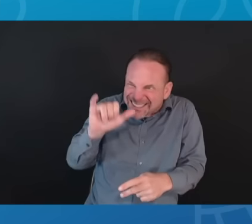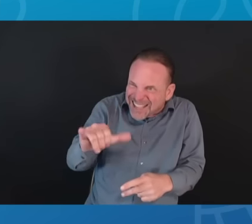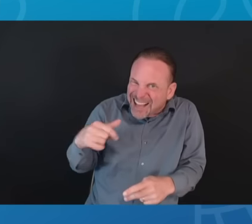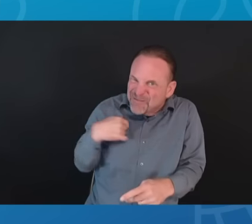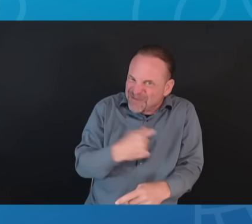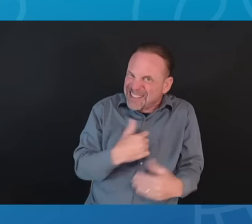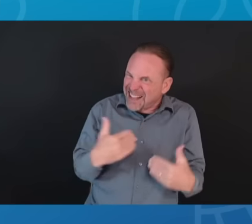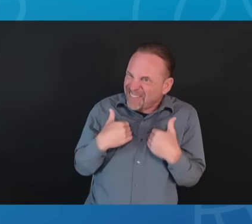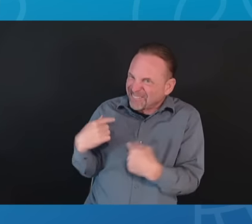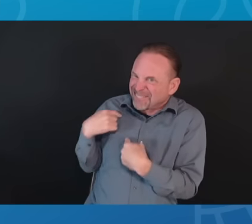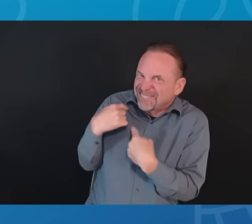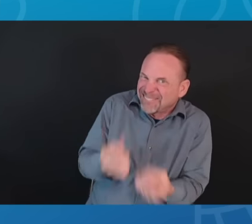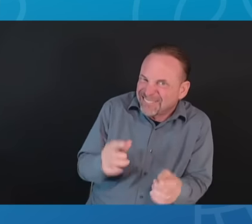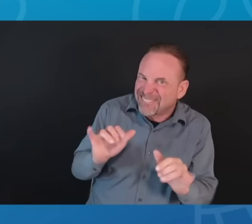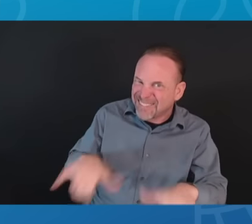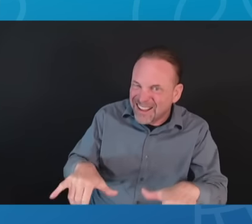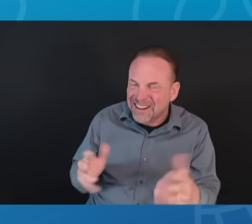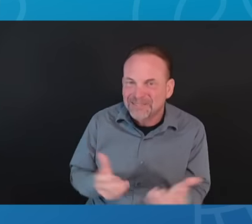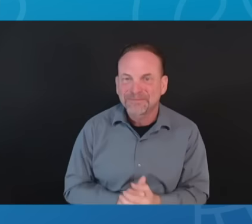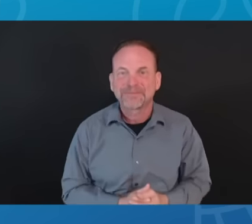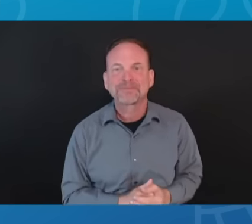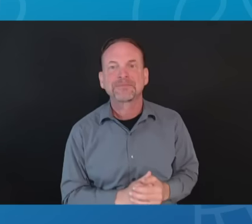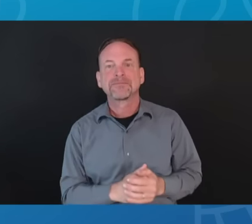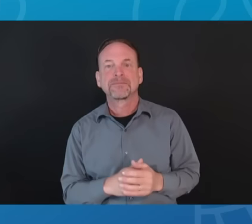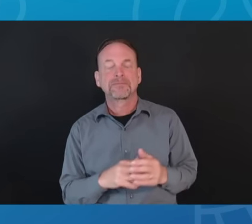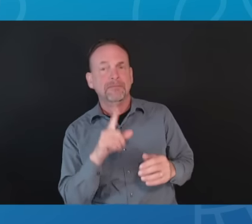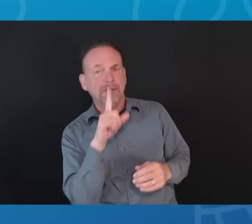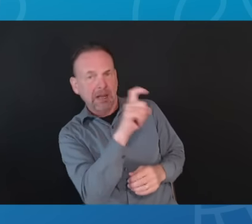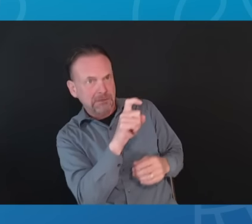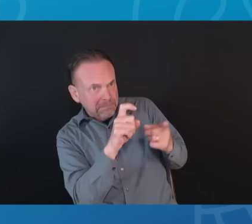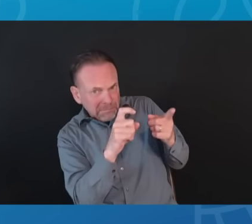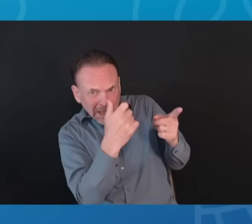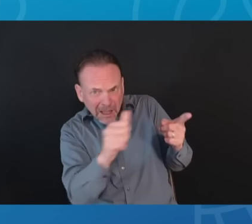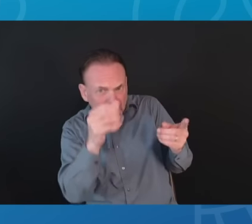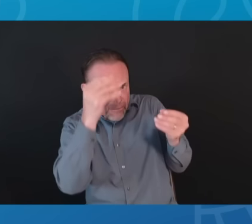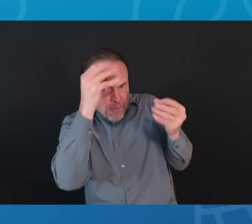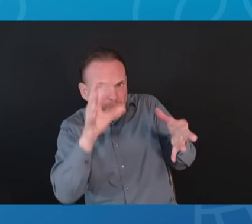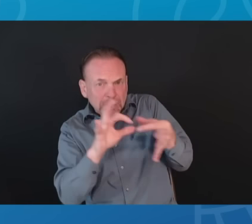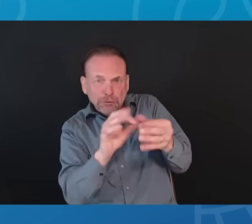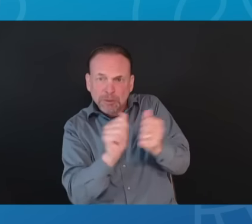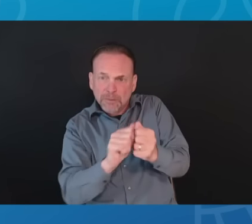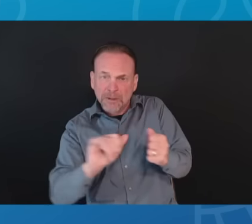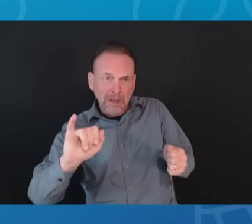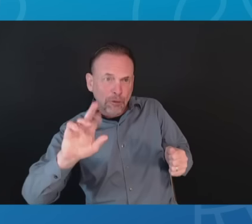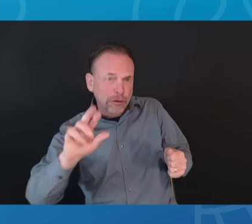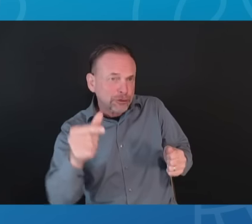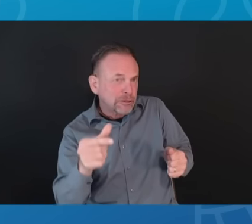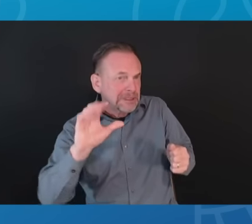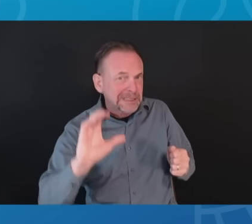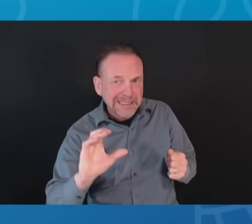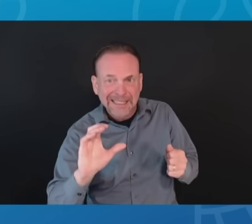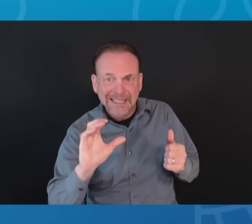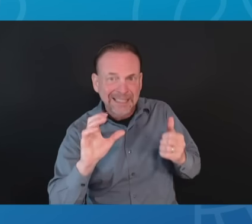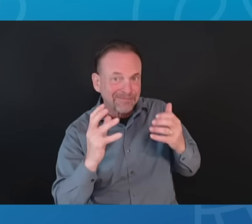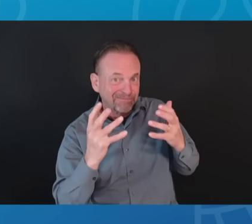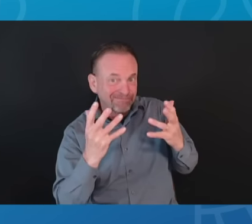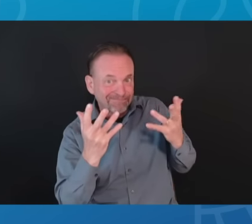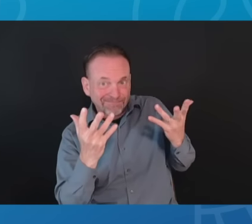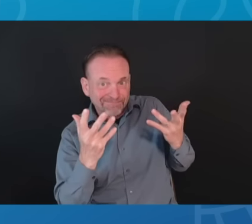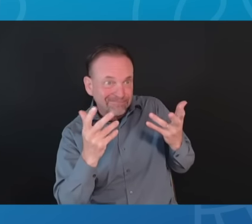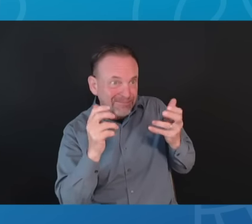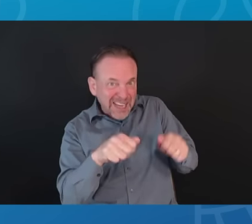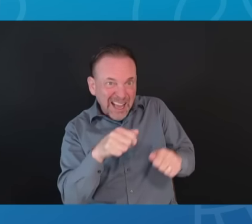information regarding the IRGC Quds Force commander, Kaani? I don't. I've seen the reports of his possible demise as well as